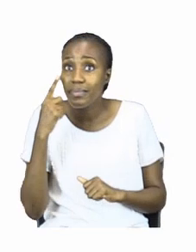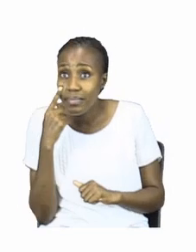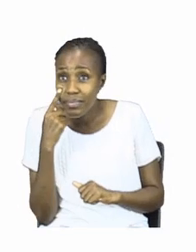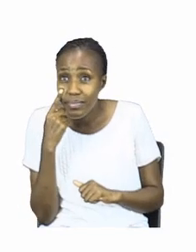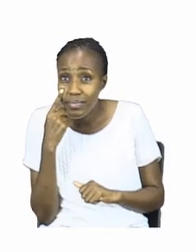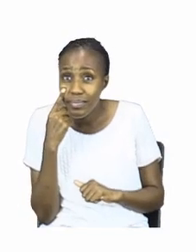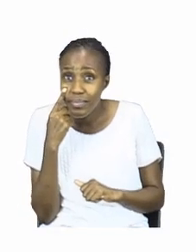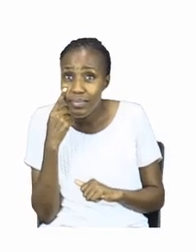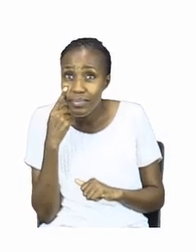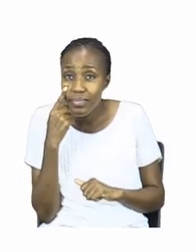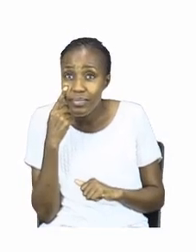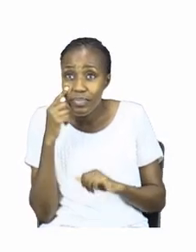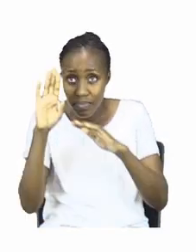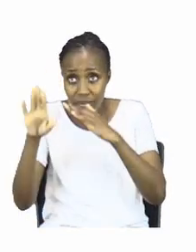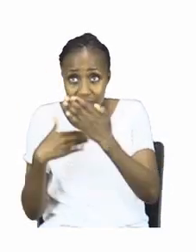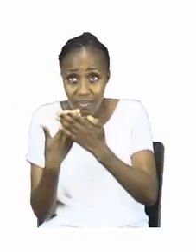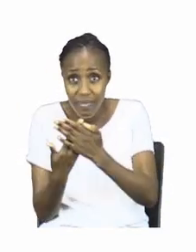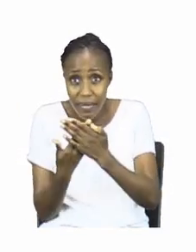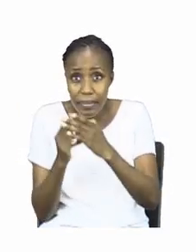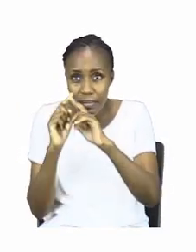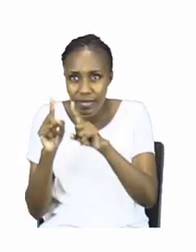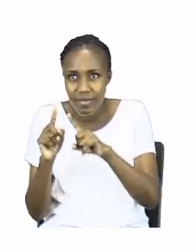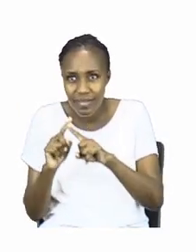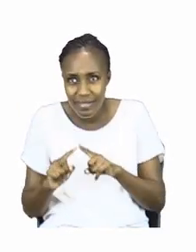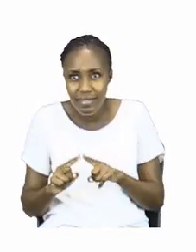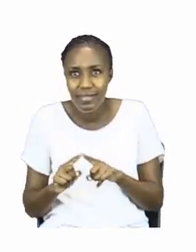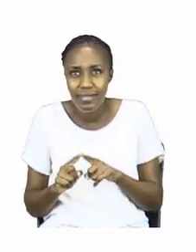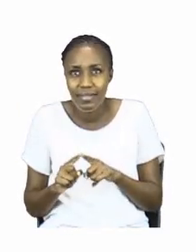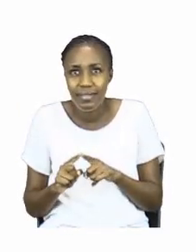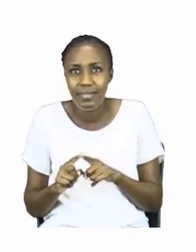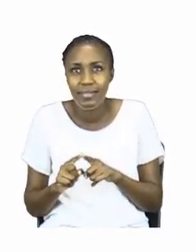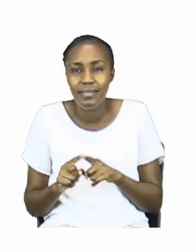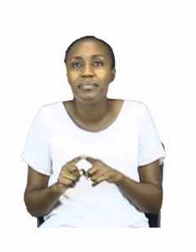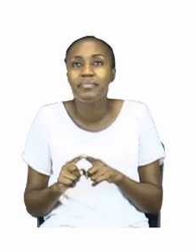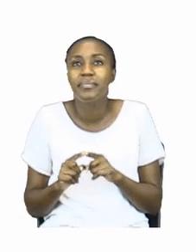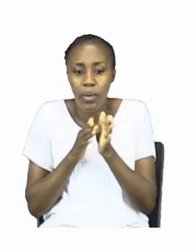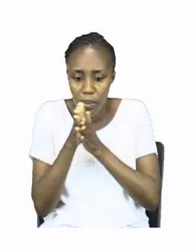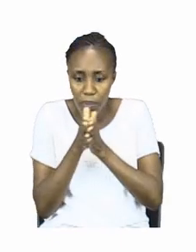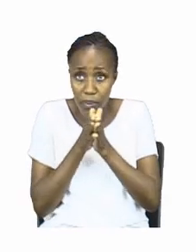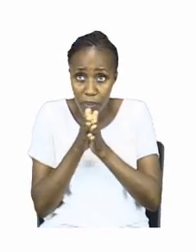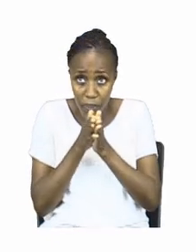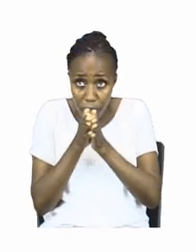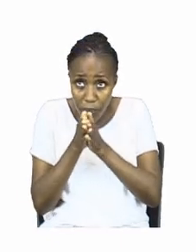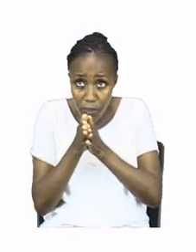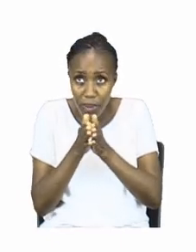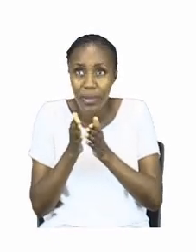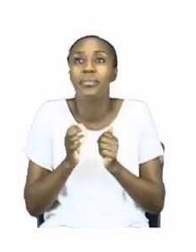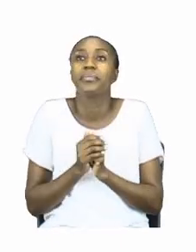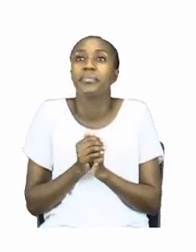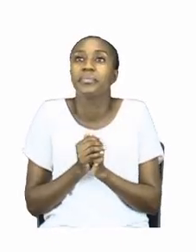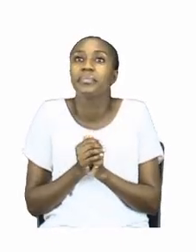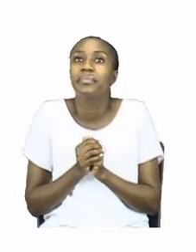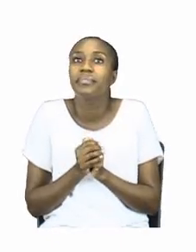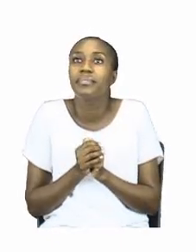there you have pictures of different types of nuts. But you have to go